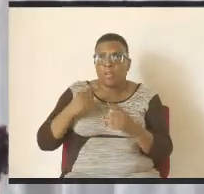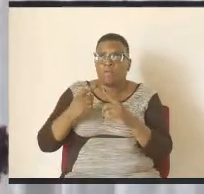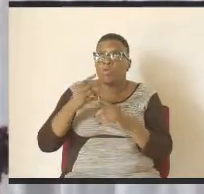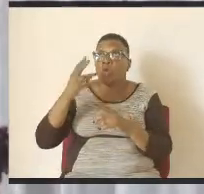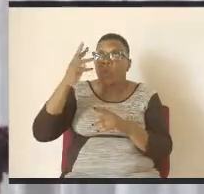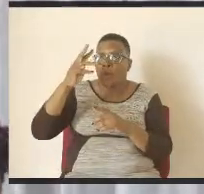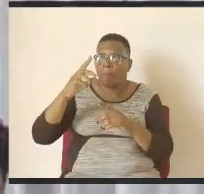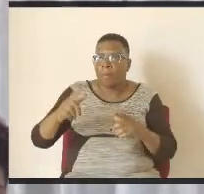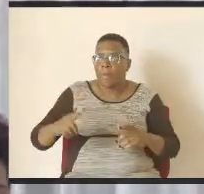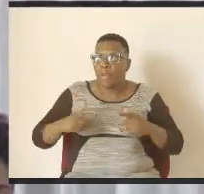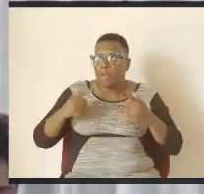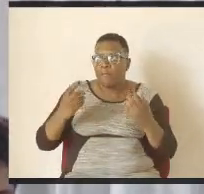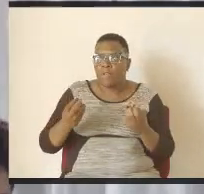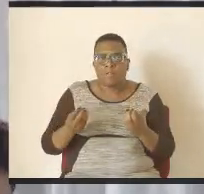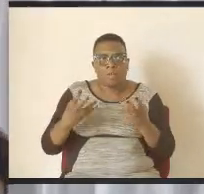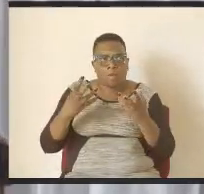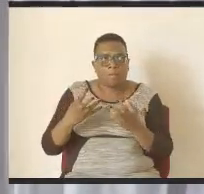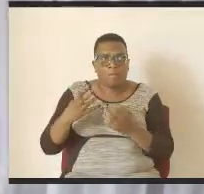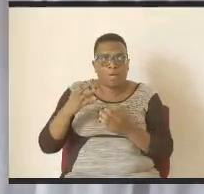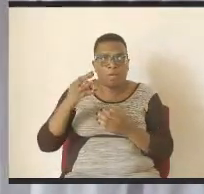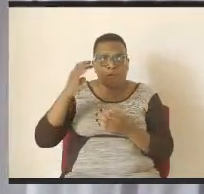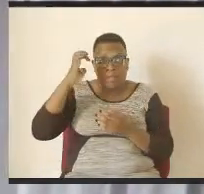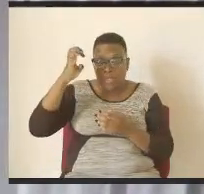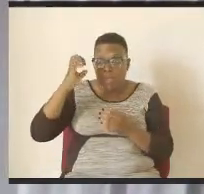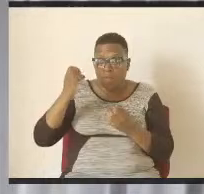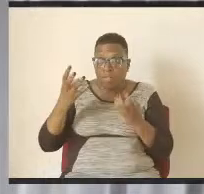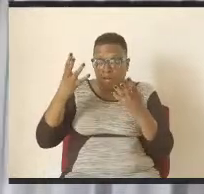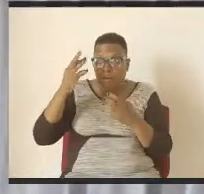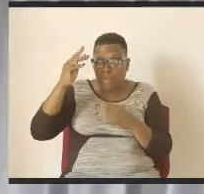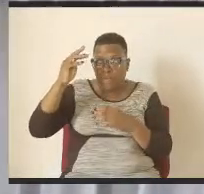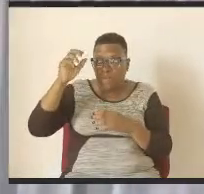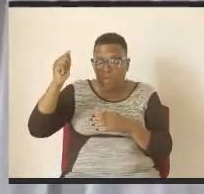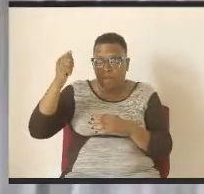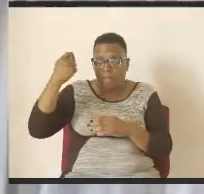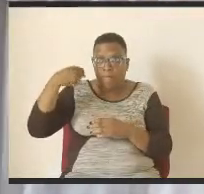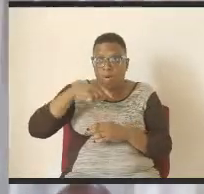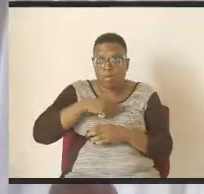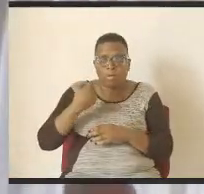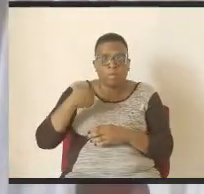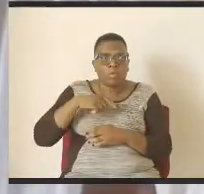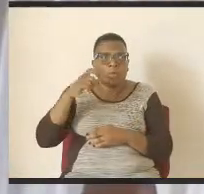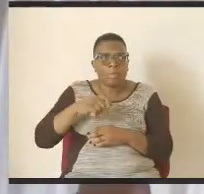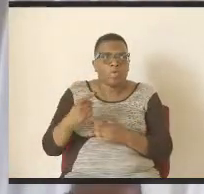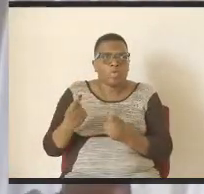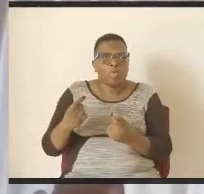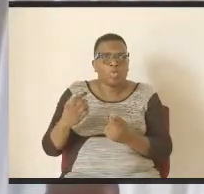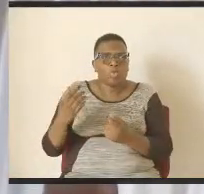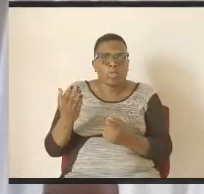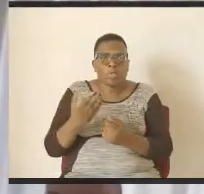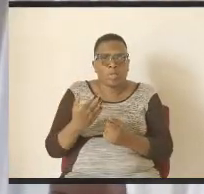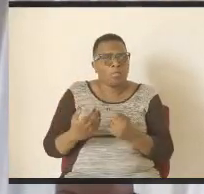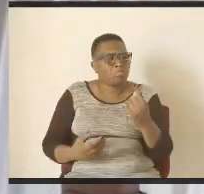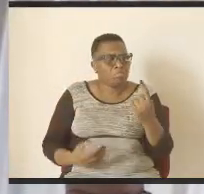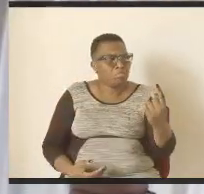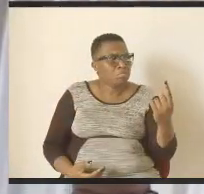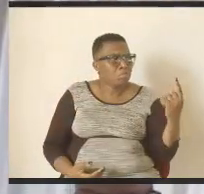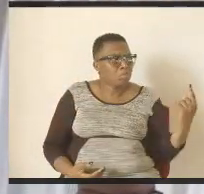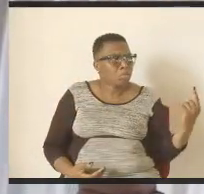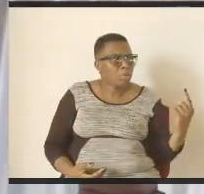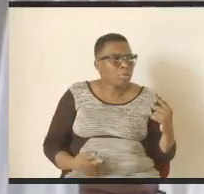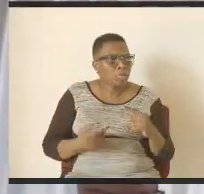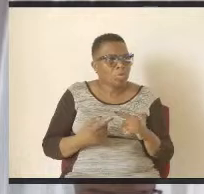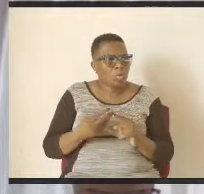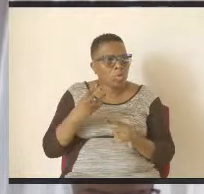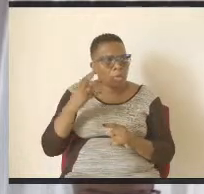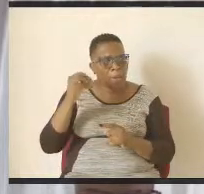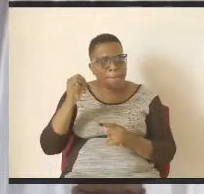a living sacrifice. He sacrificed himself for us, and we are to do the same for him. Step out today. Take a